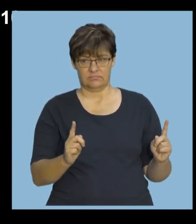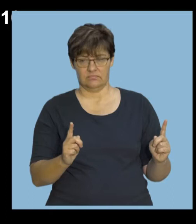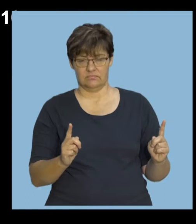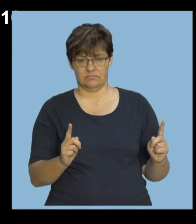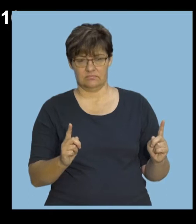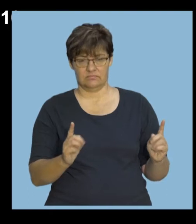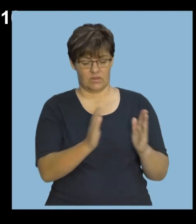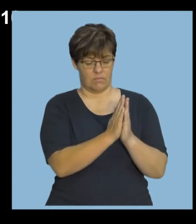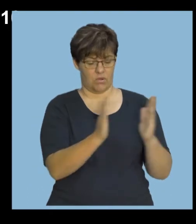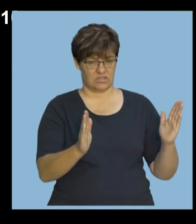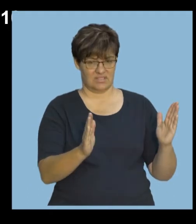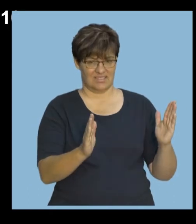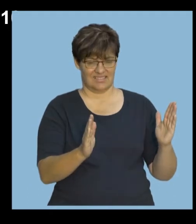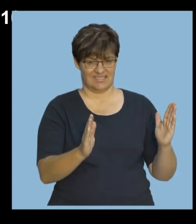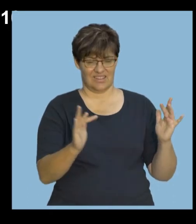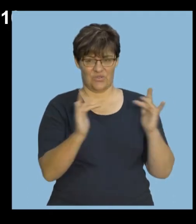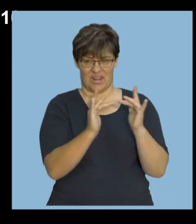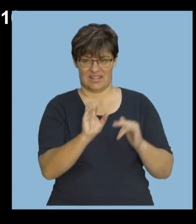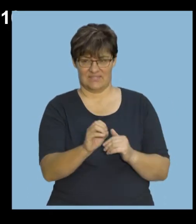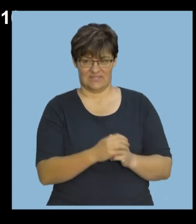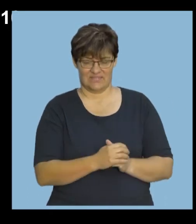actually connects the box.